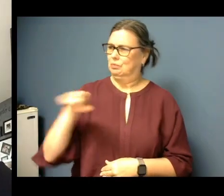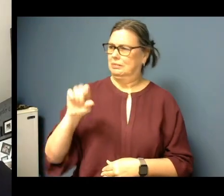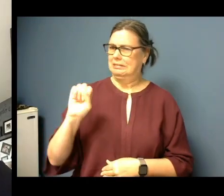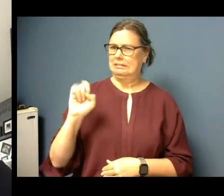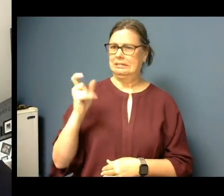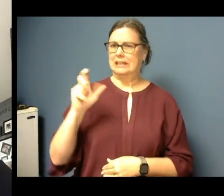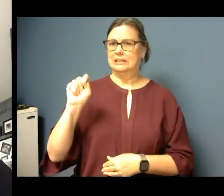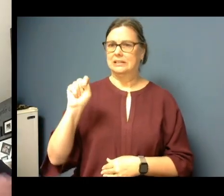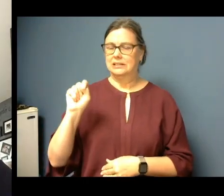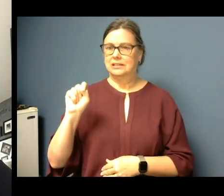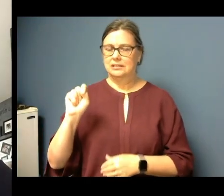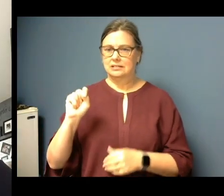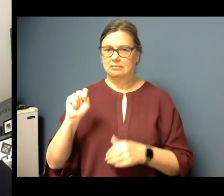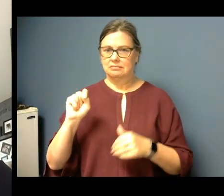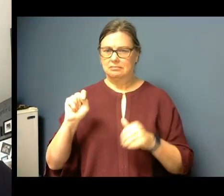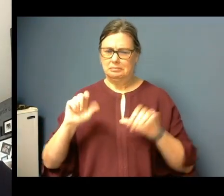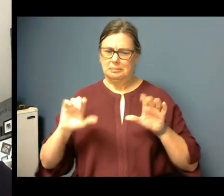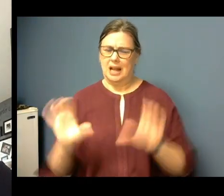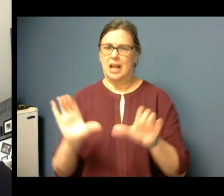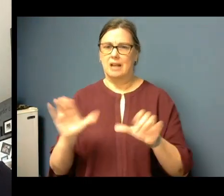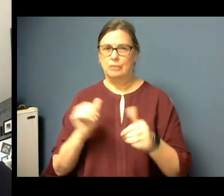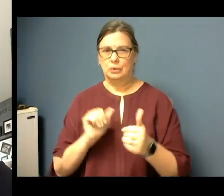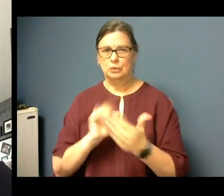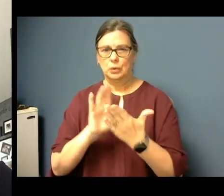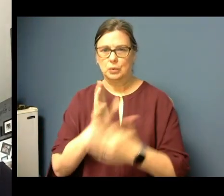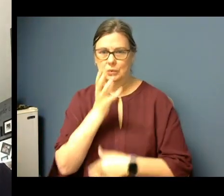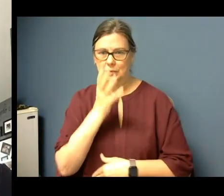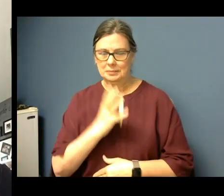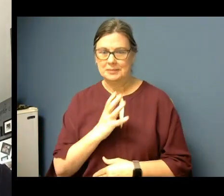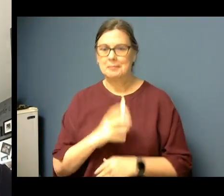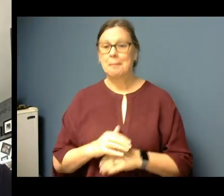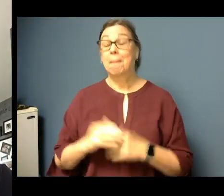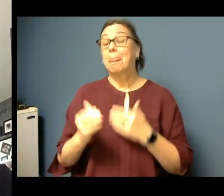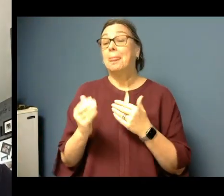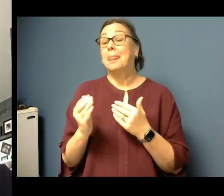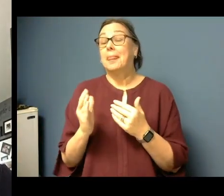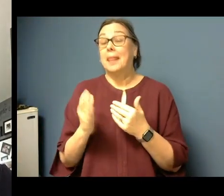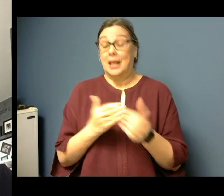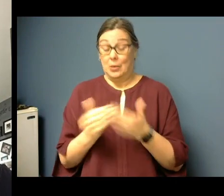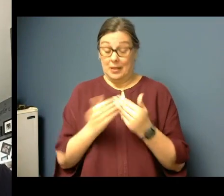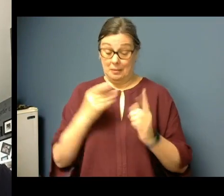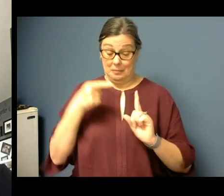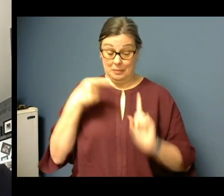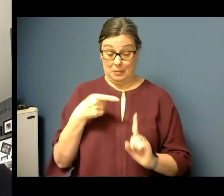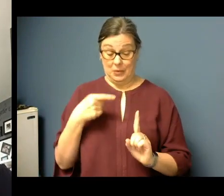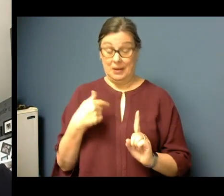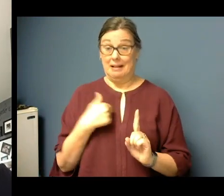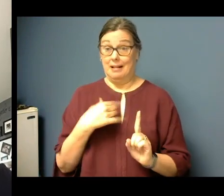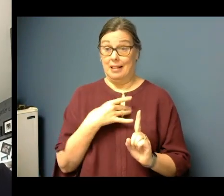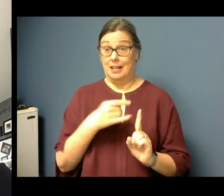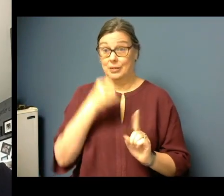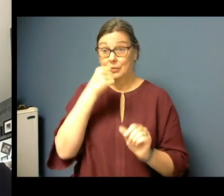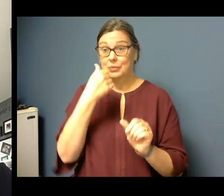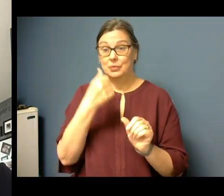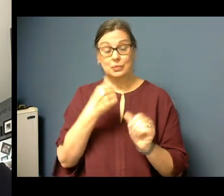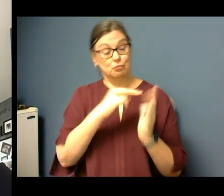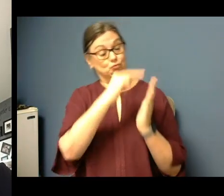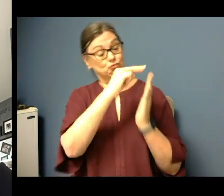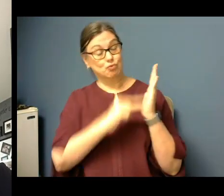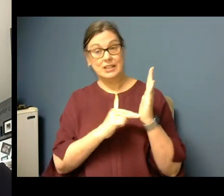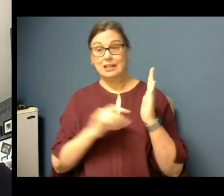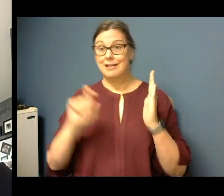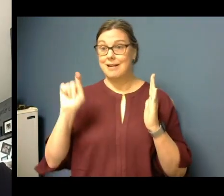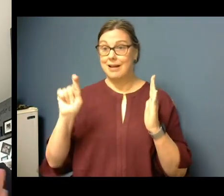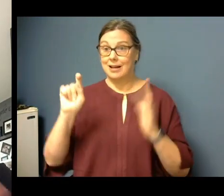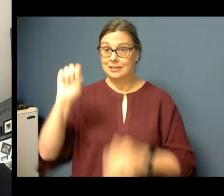So again, I usually read X in the last day of class because I think it sums